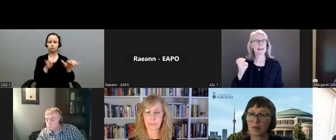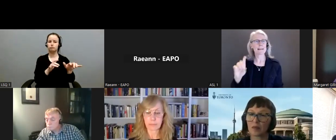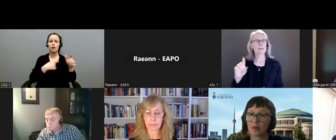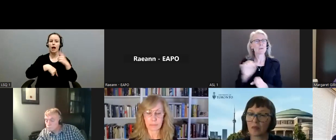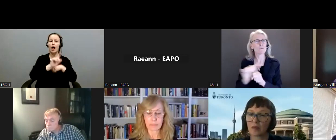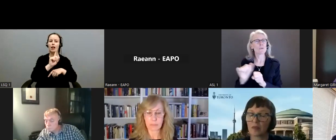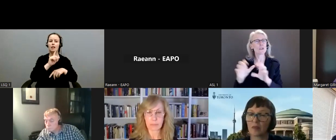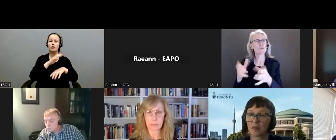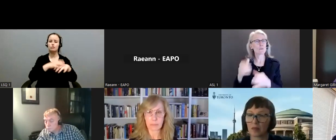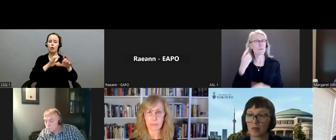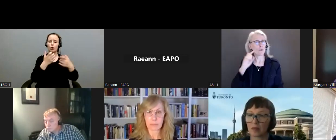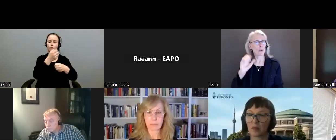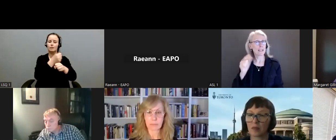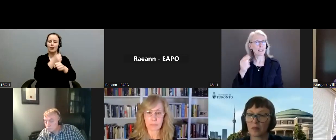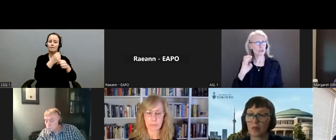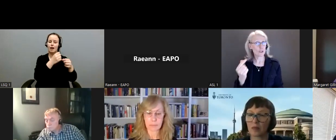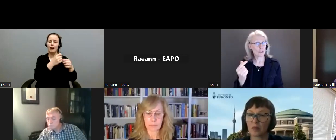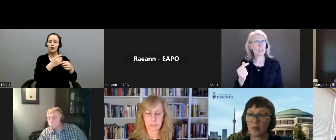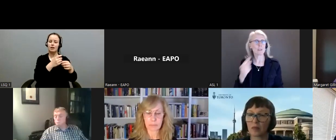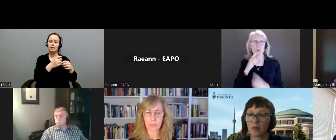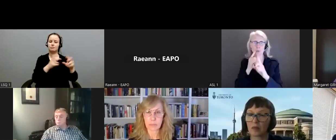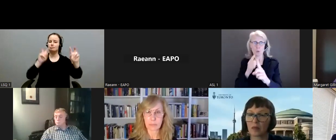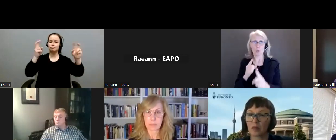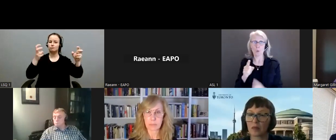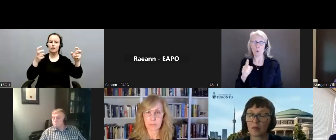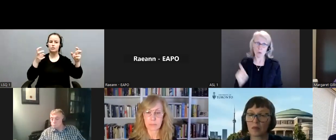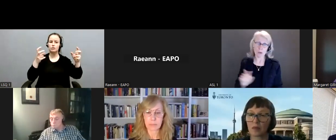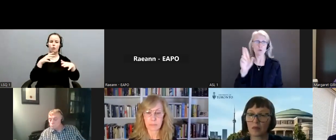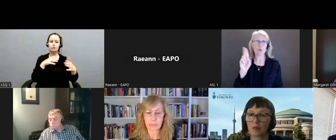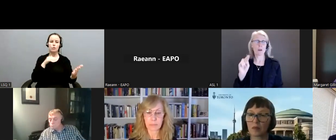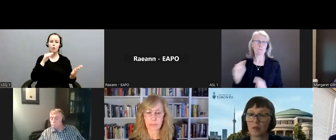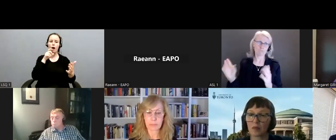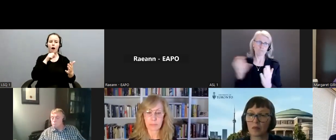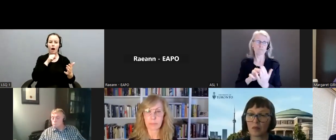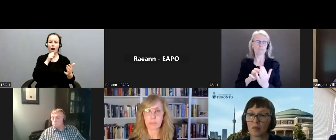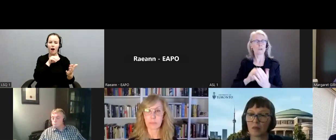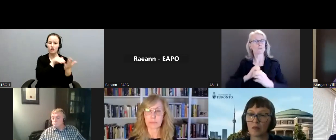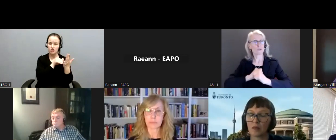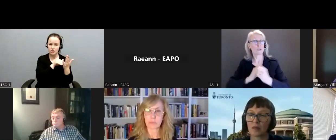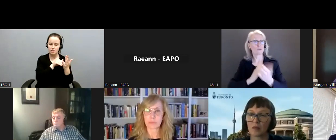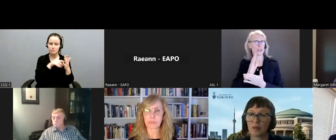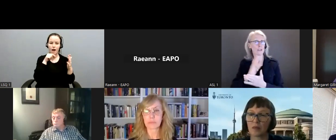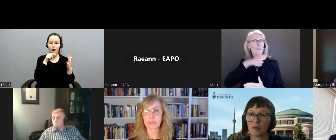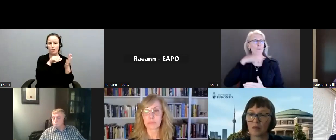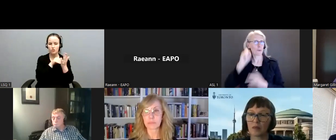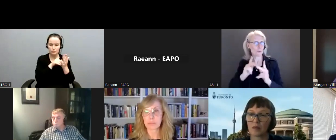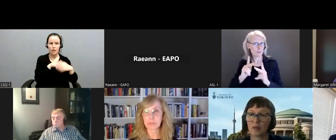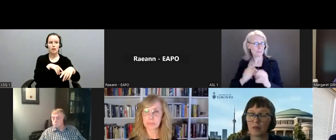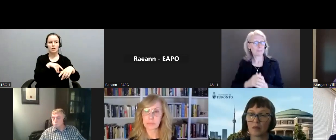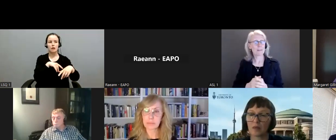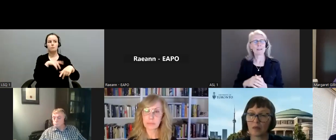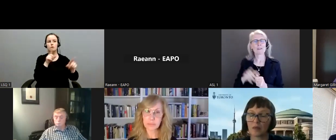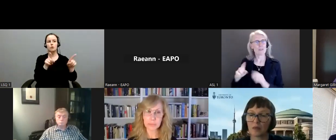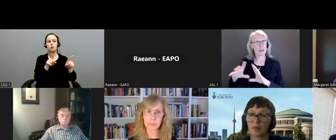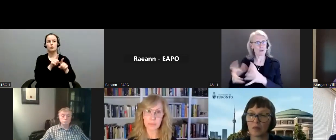where we are determined to get a United Nations Convention on the Rights of Older Persons. The Open-Ended Working Group on Aging